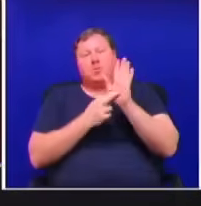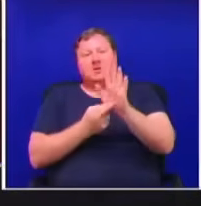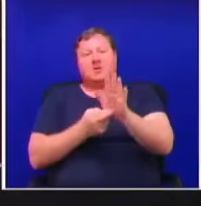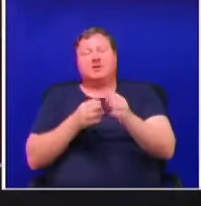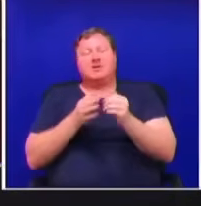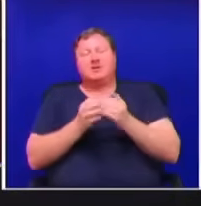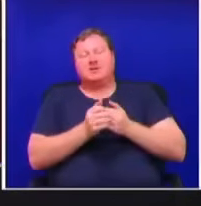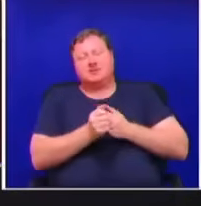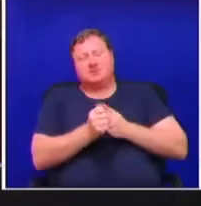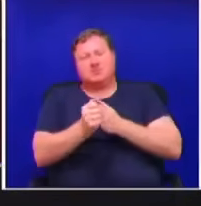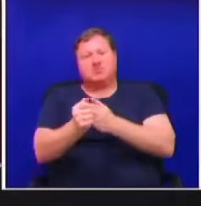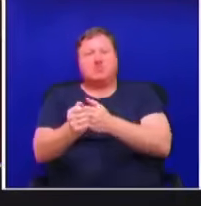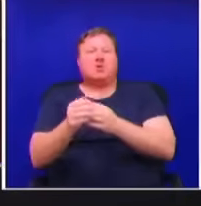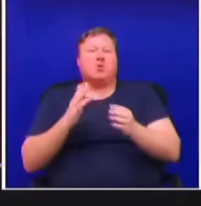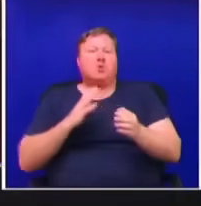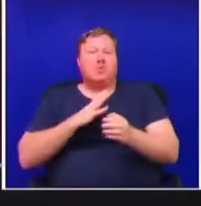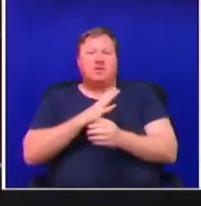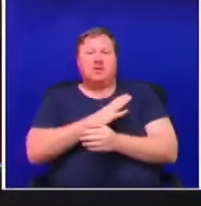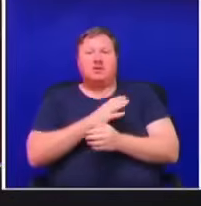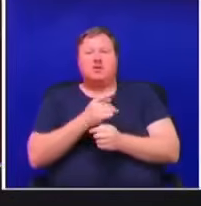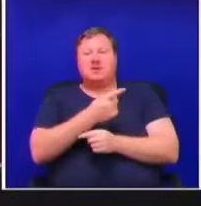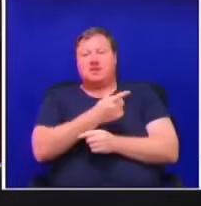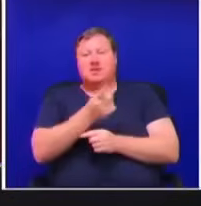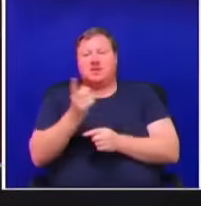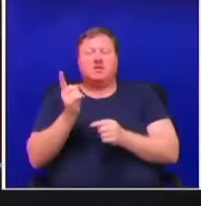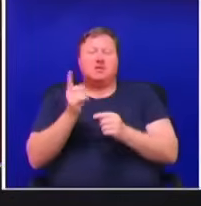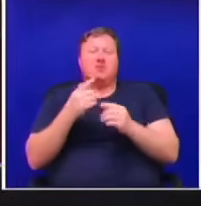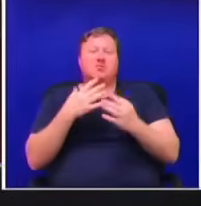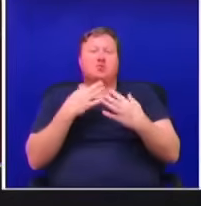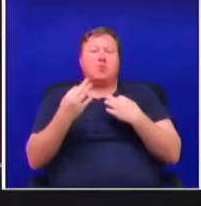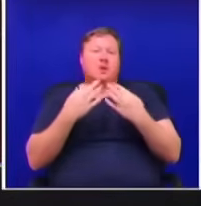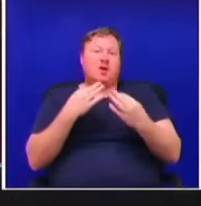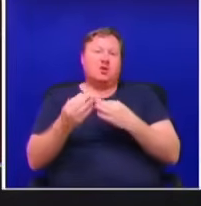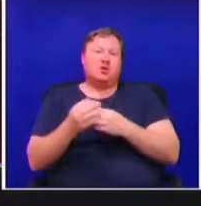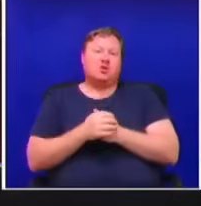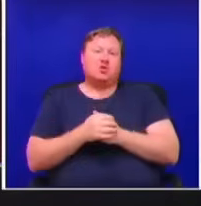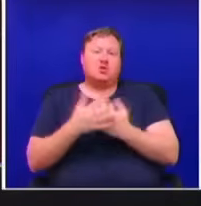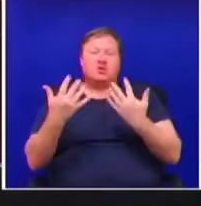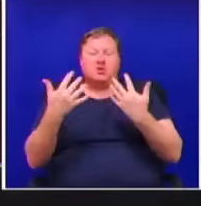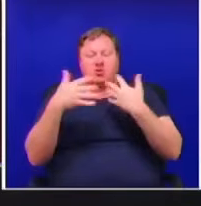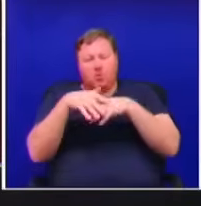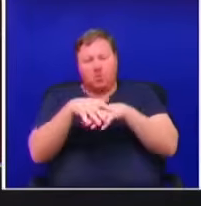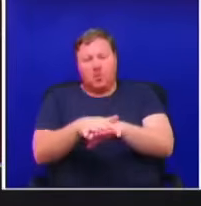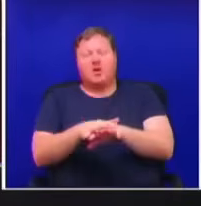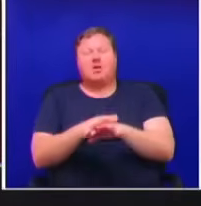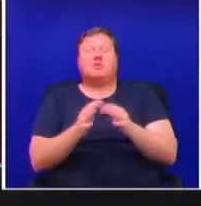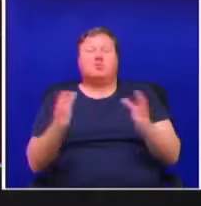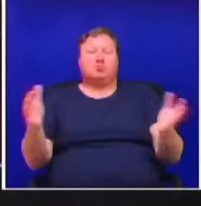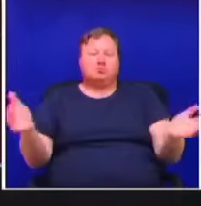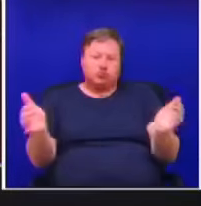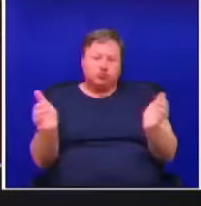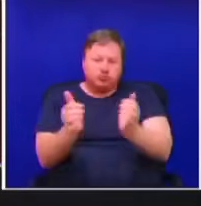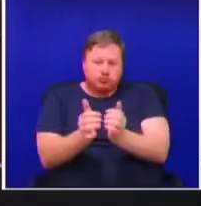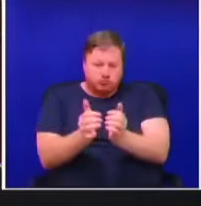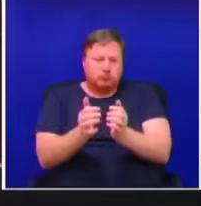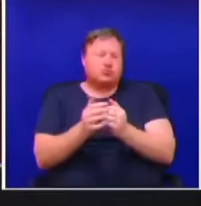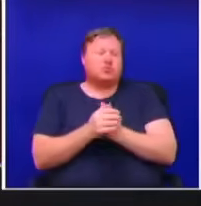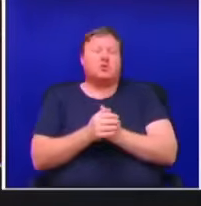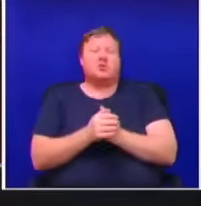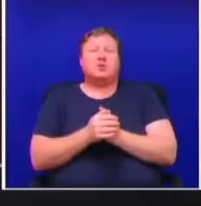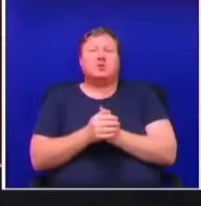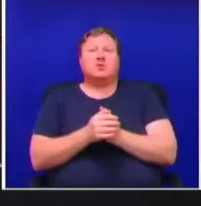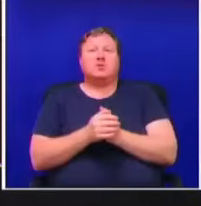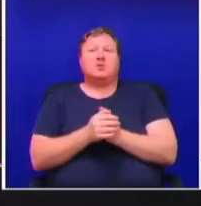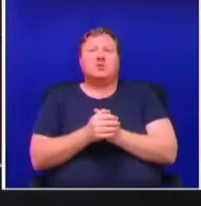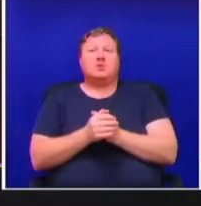committee. Now, these nominations will now be compiled and collated by the